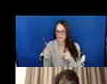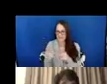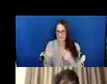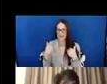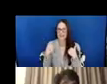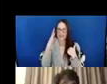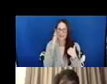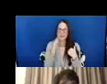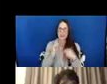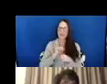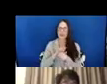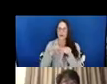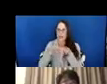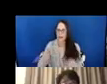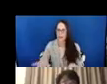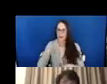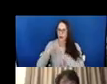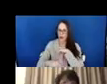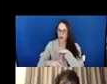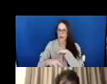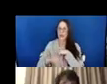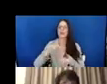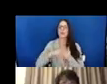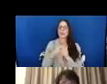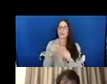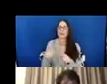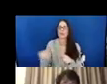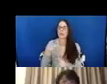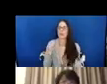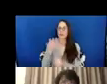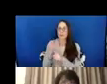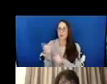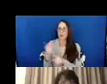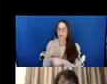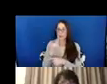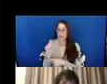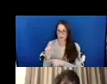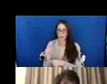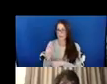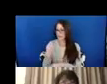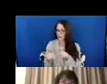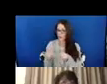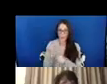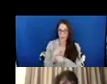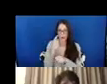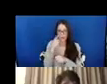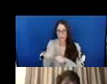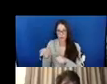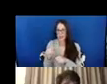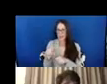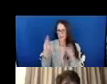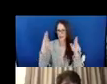on in the pandemic, which meant they were exposed and or diagnosed with COVID and could not work for them for some time.